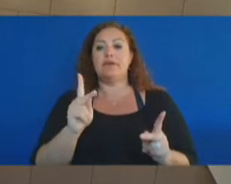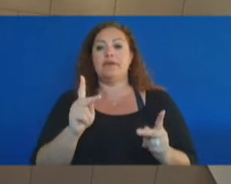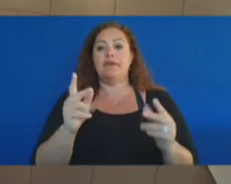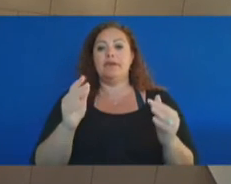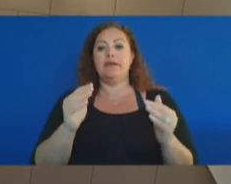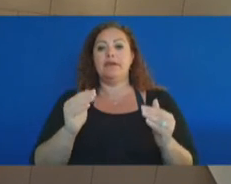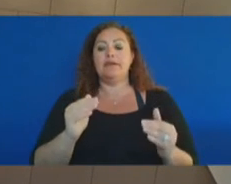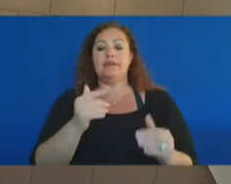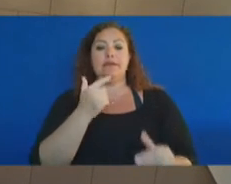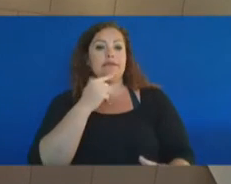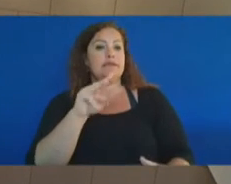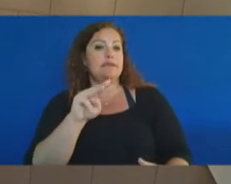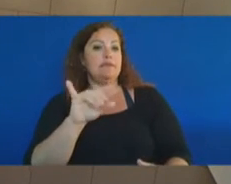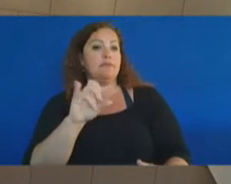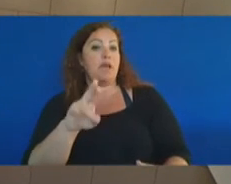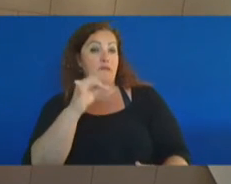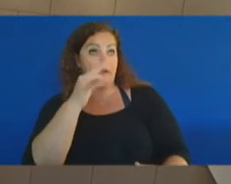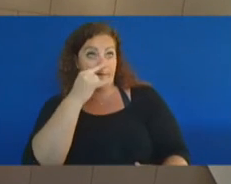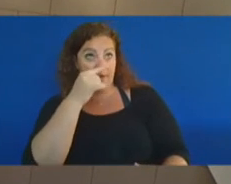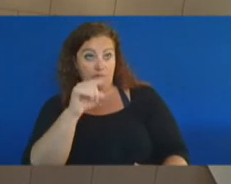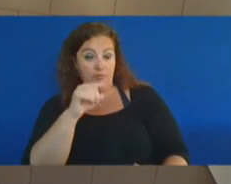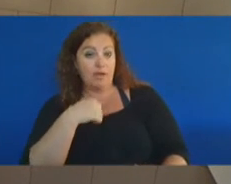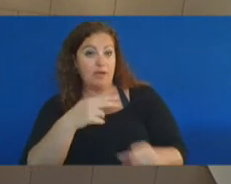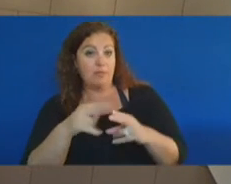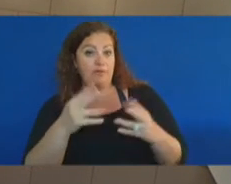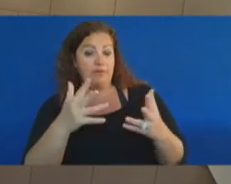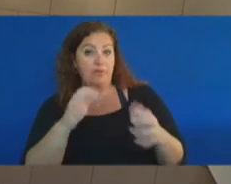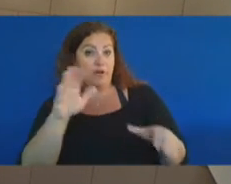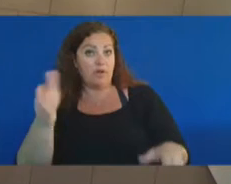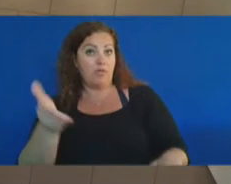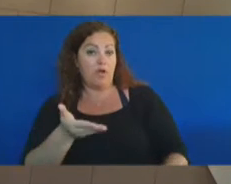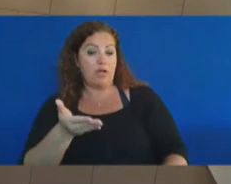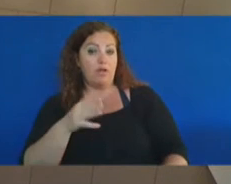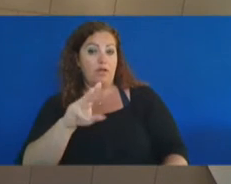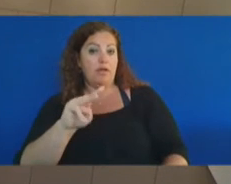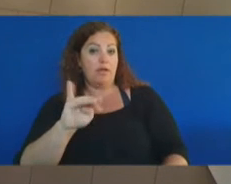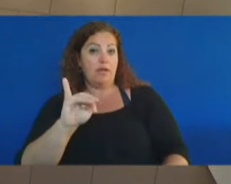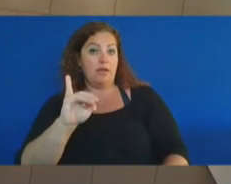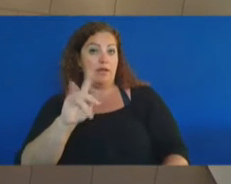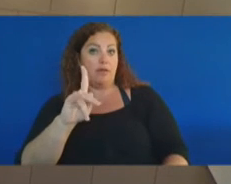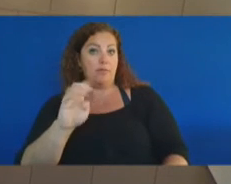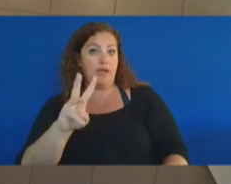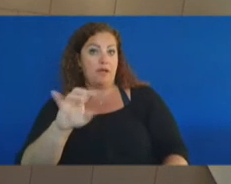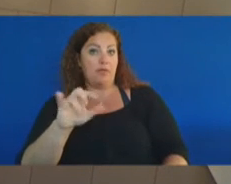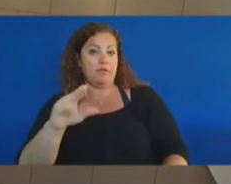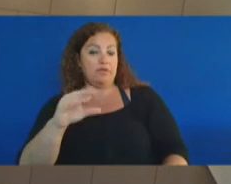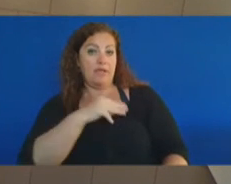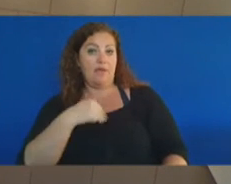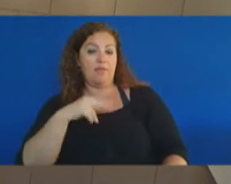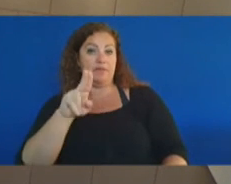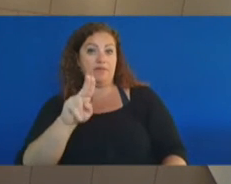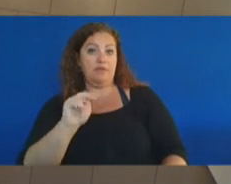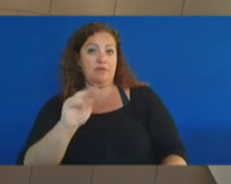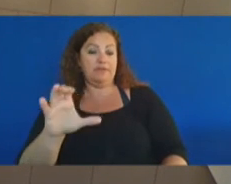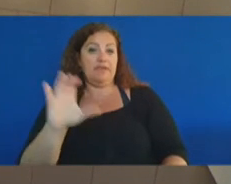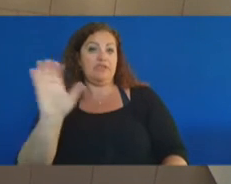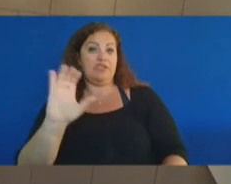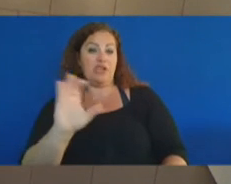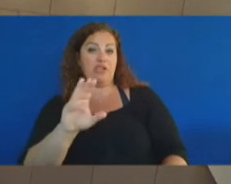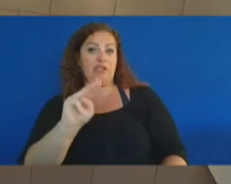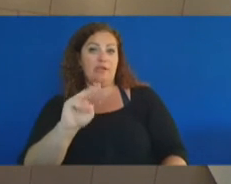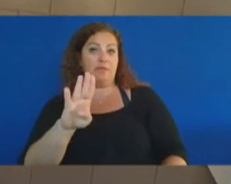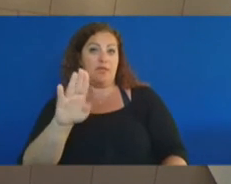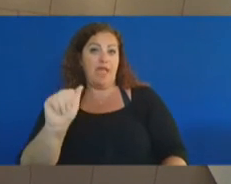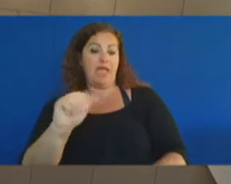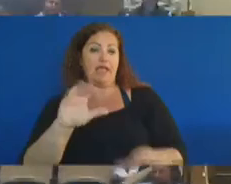May if you don't mind I just briefly would like to welcome Mike Wilson and the members of the UNC charlot MBA class who are in attendance